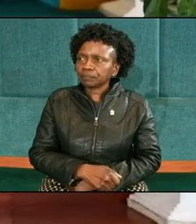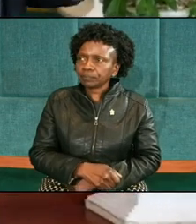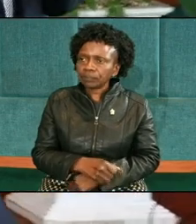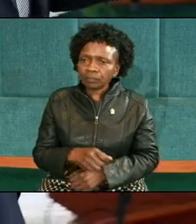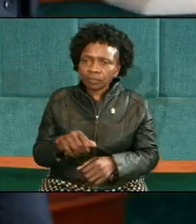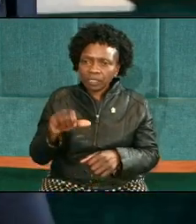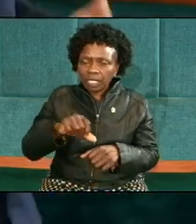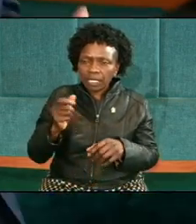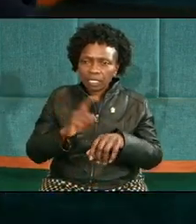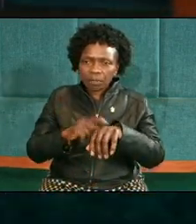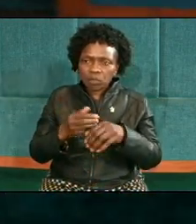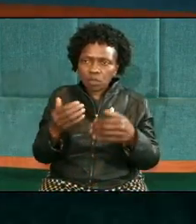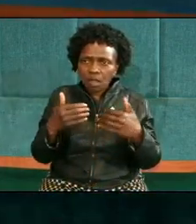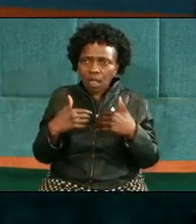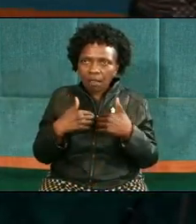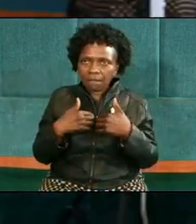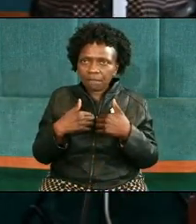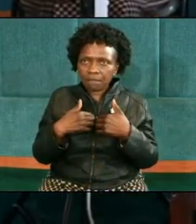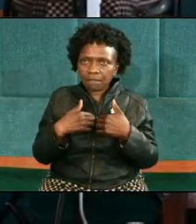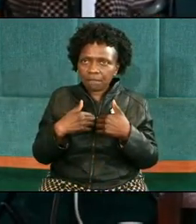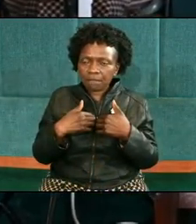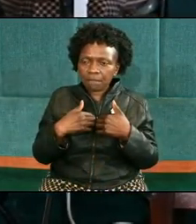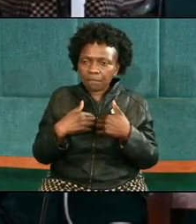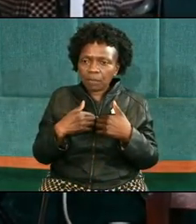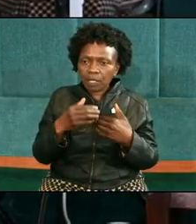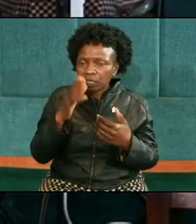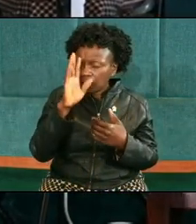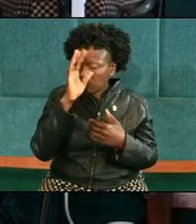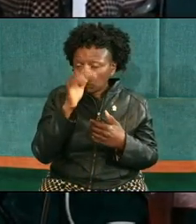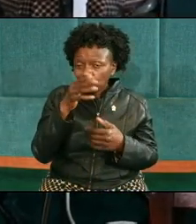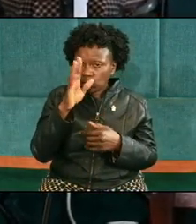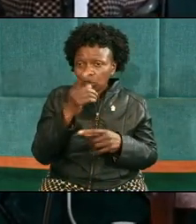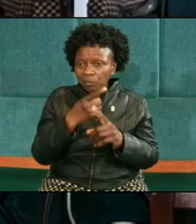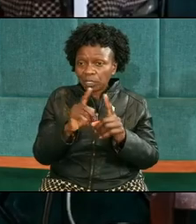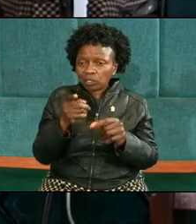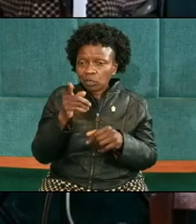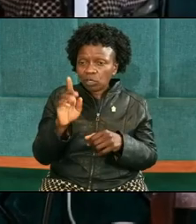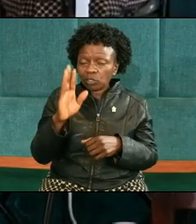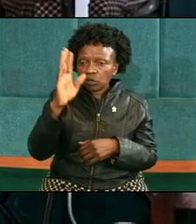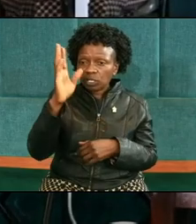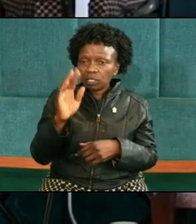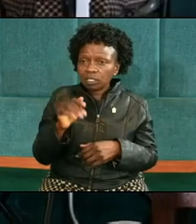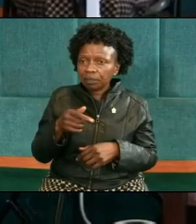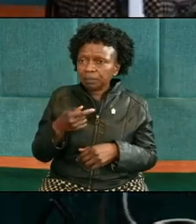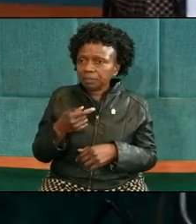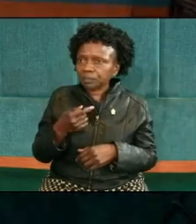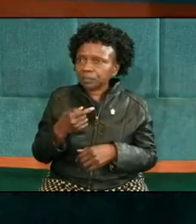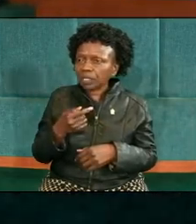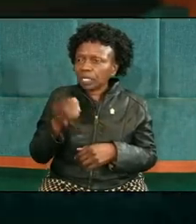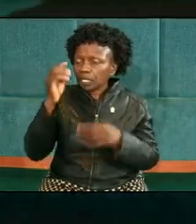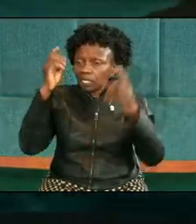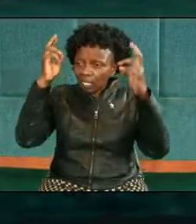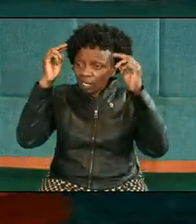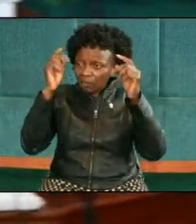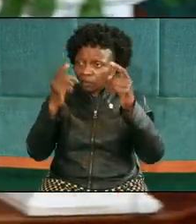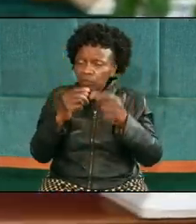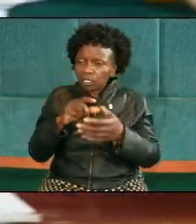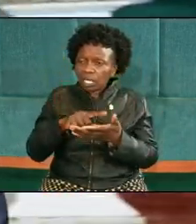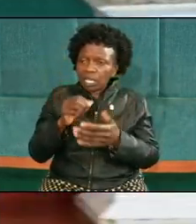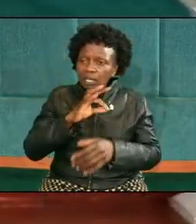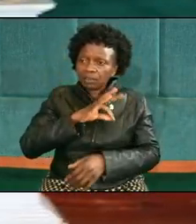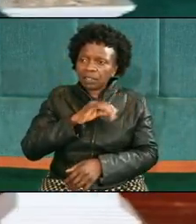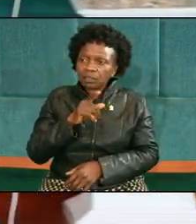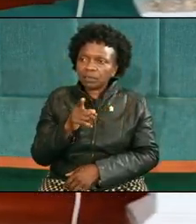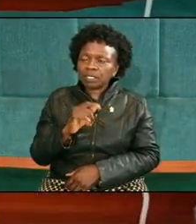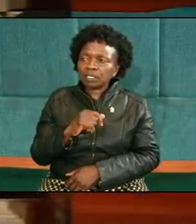And anytime you have servants of God who are too full of themselves, the devil will take advantage of